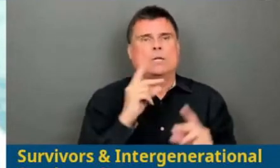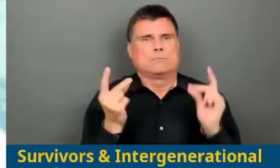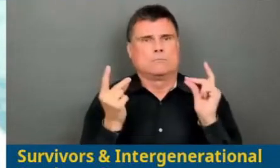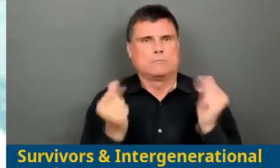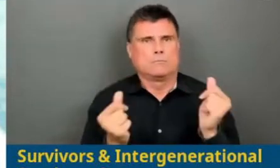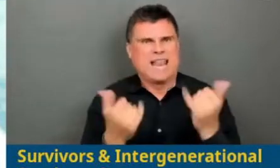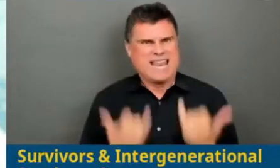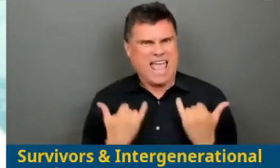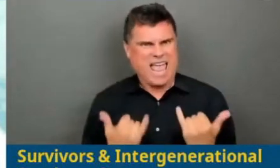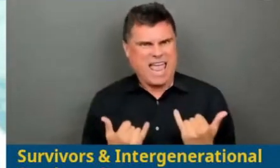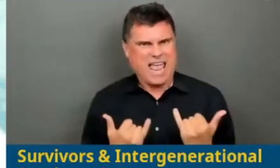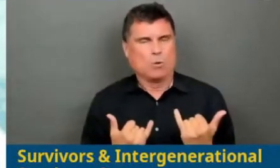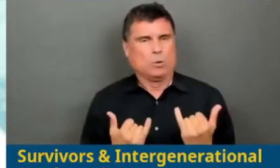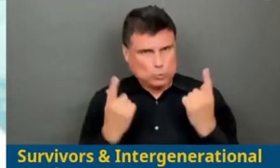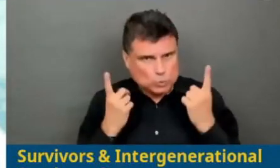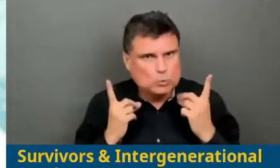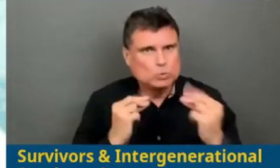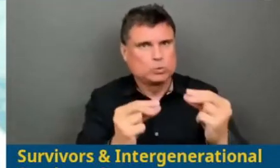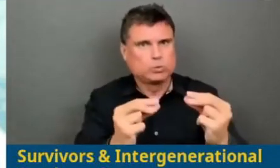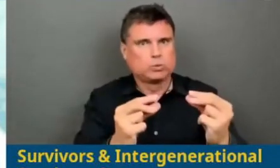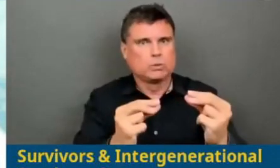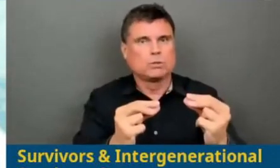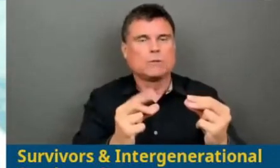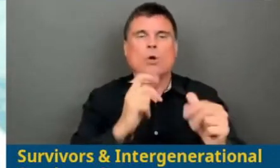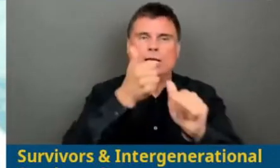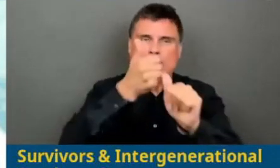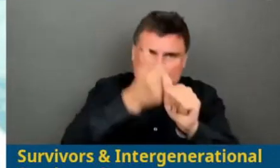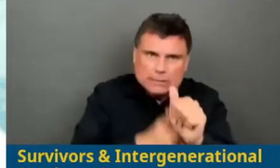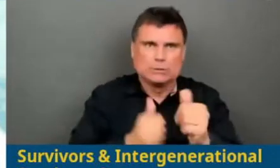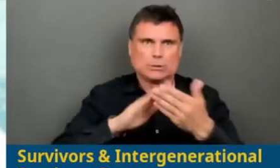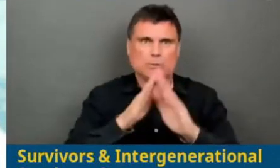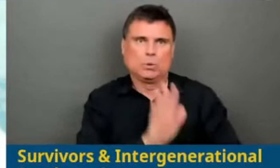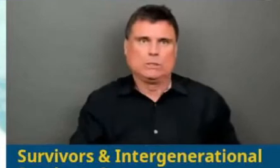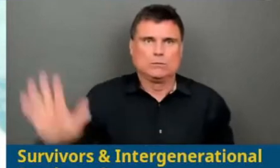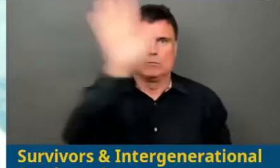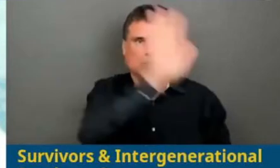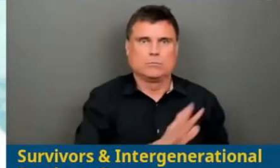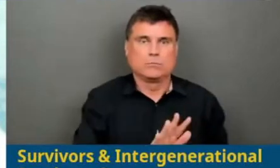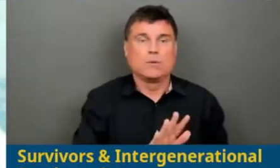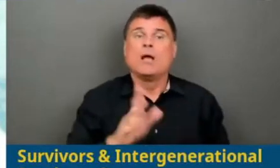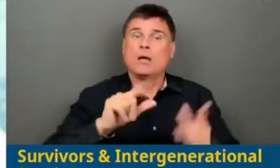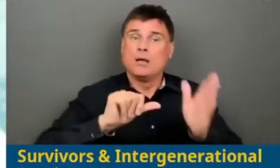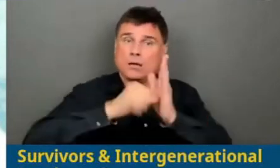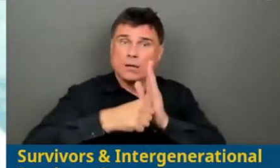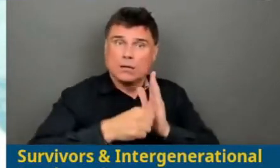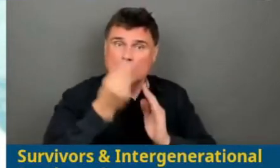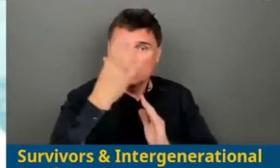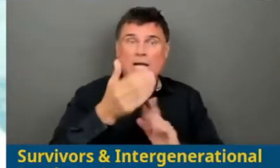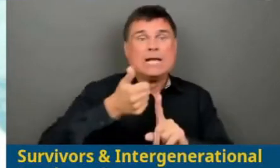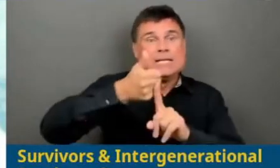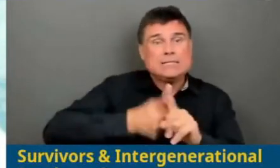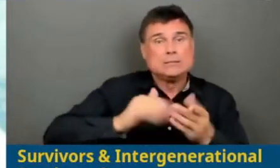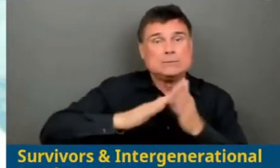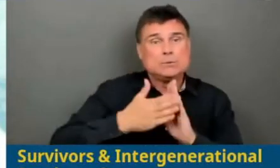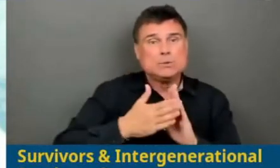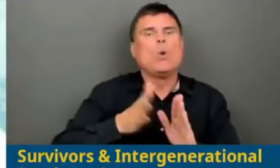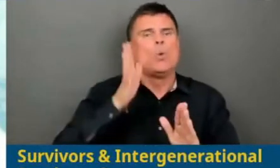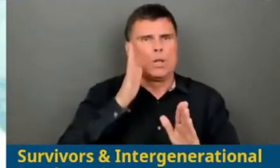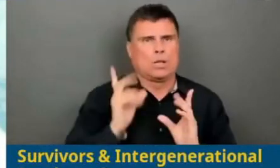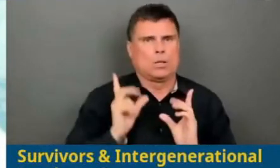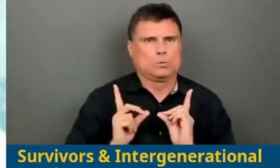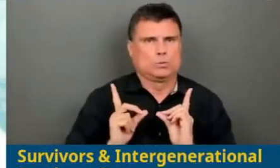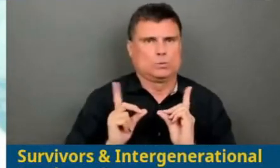as people step up. And they'll step up in their own way in their own time, as I emphasized in my remarks. Some nations have come forward